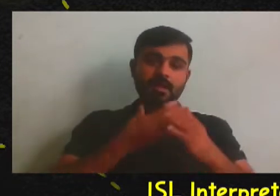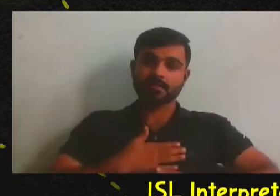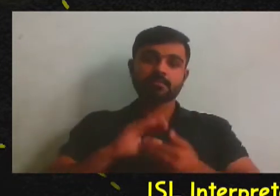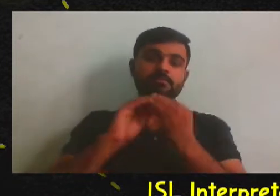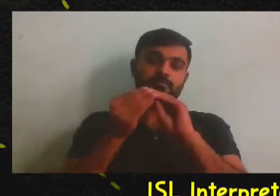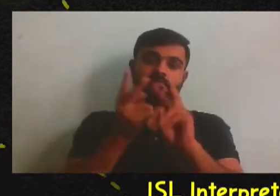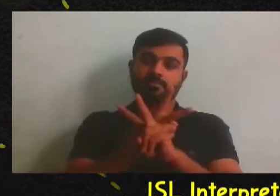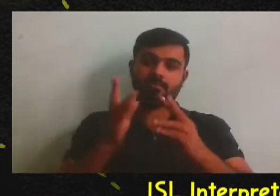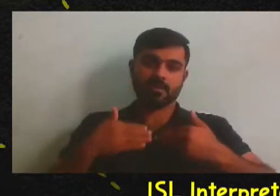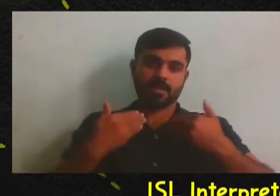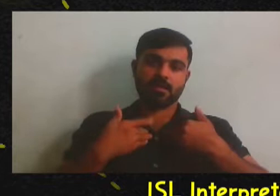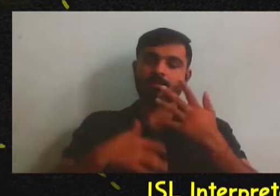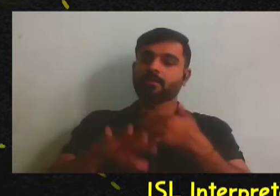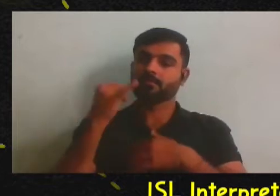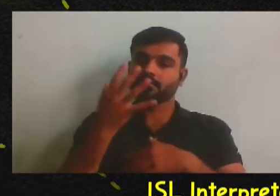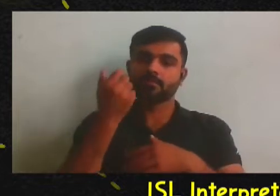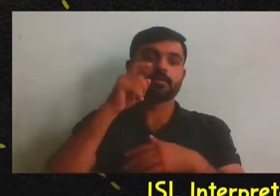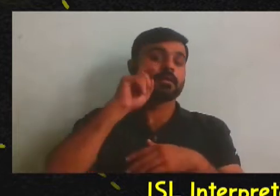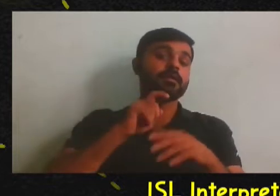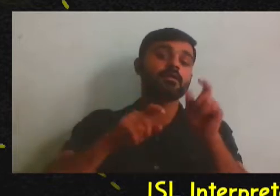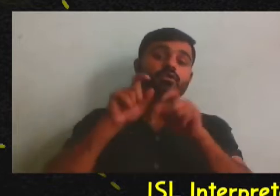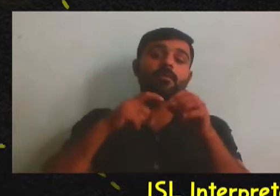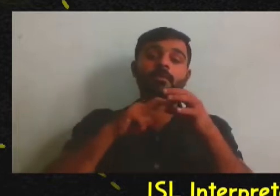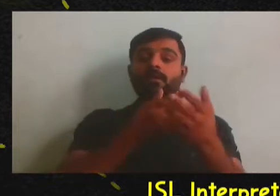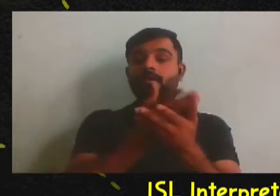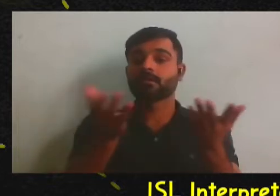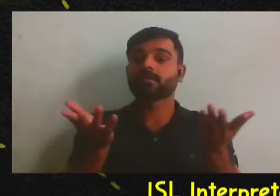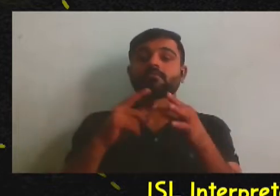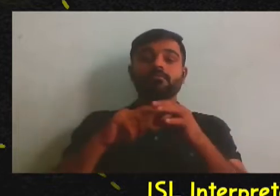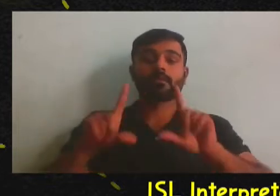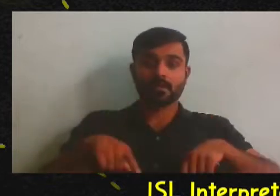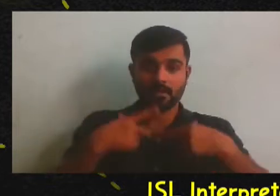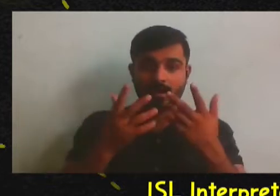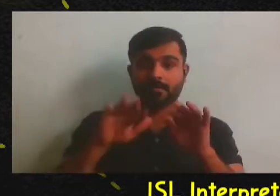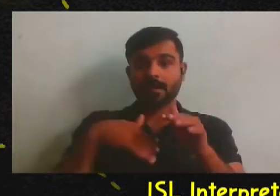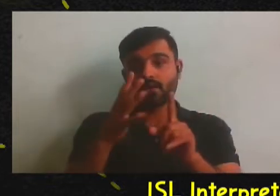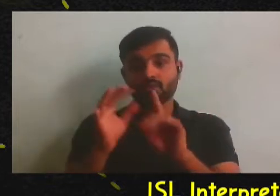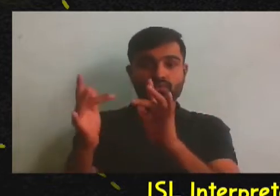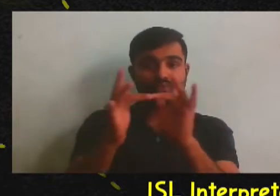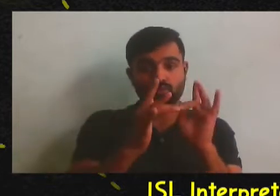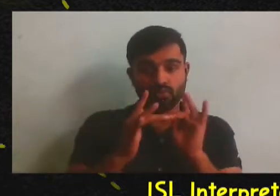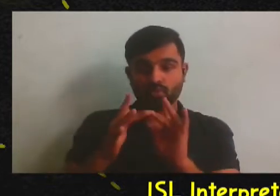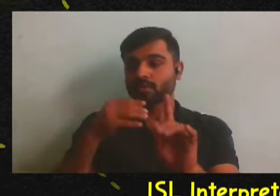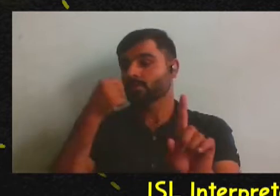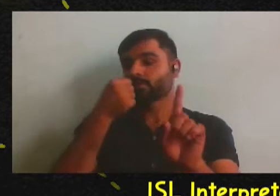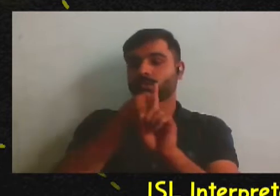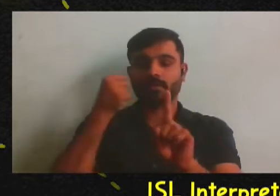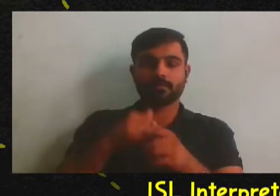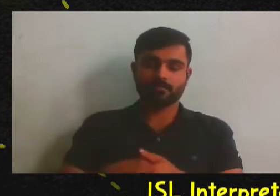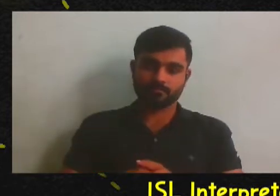and pleasure. Let's find out what young people's questions reveal to us about their lives and how we can connect with them